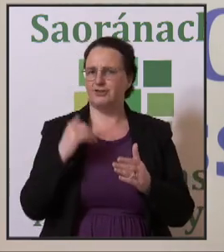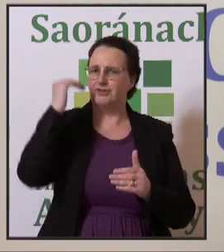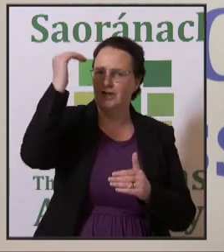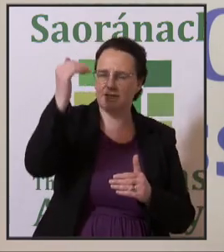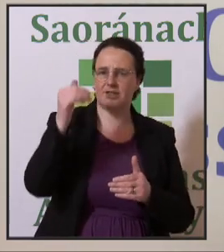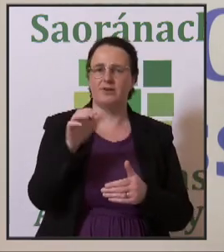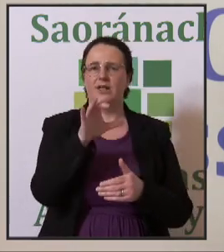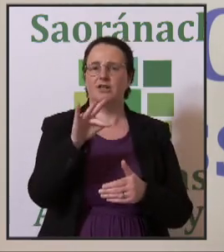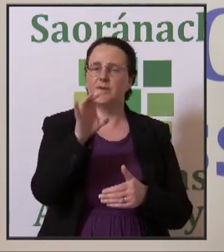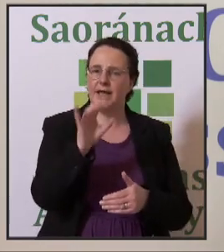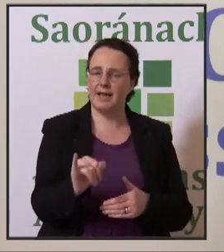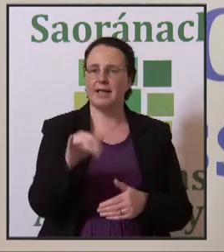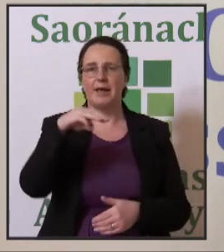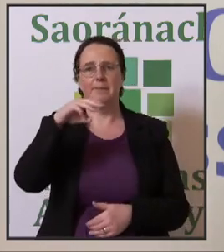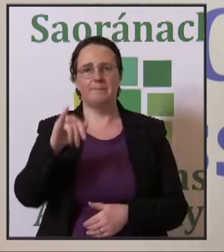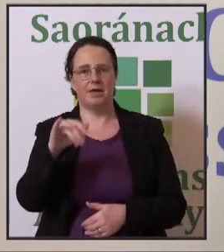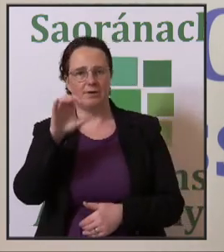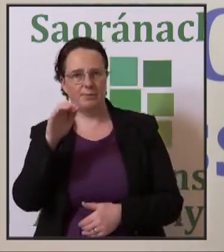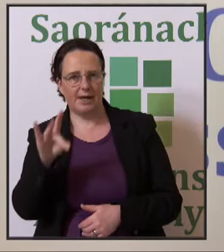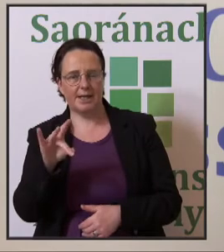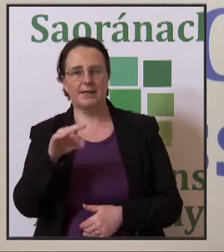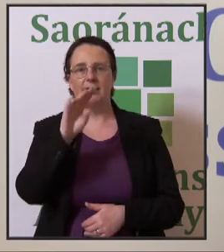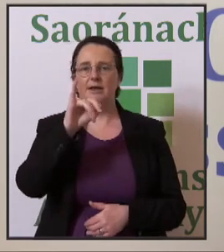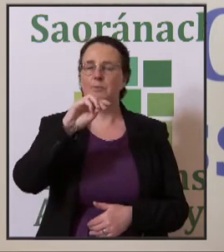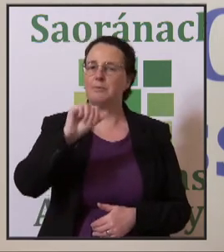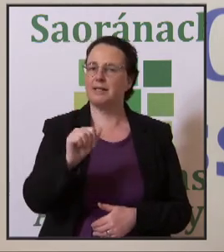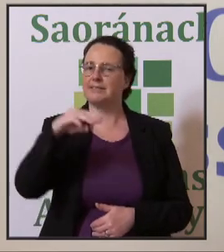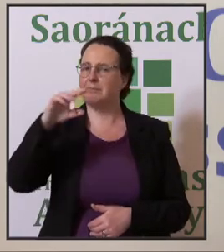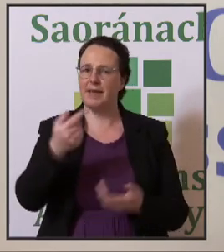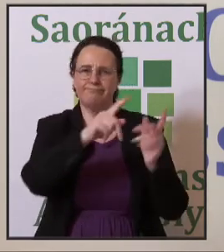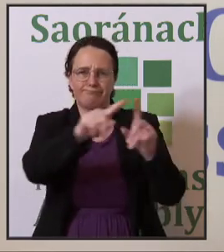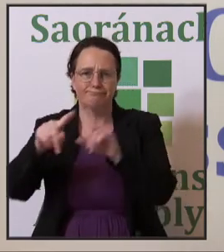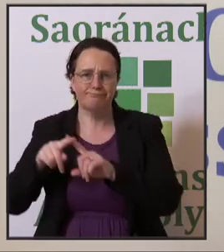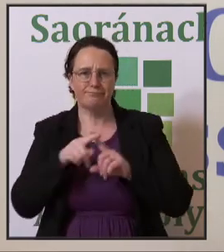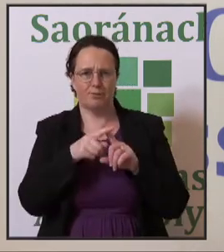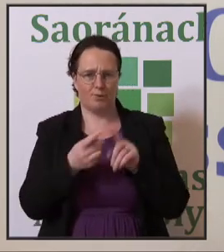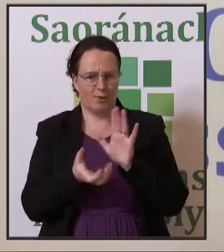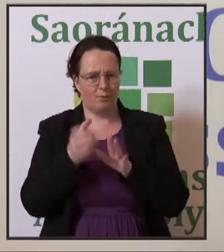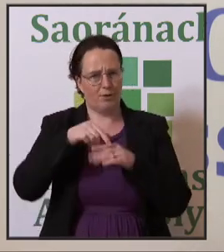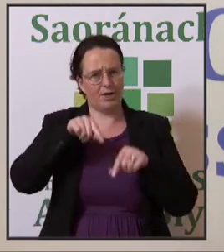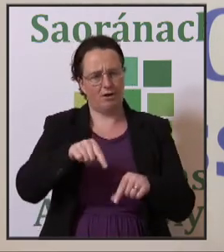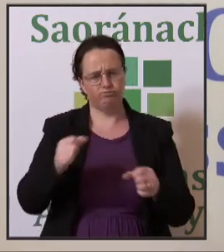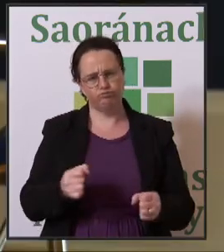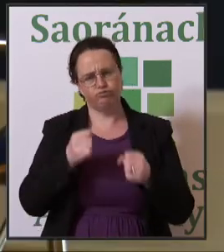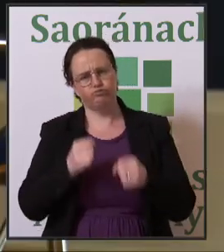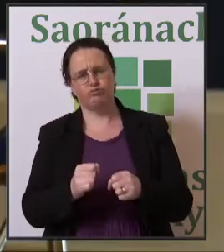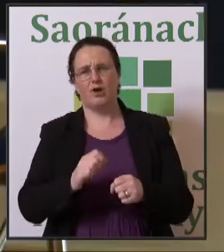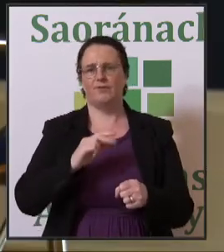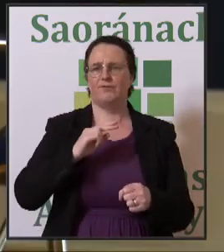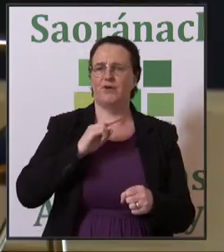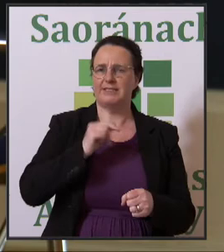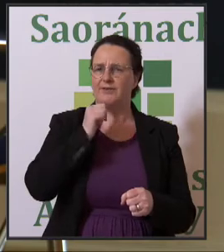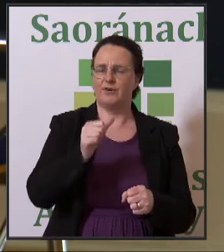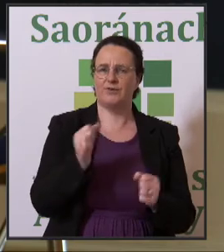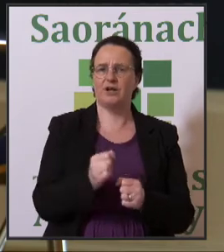of Mary Black and Imelda May, showcase its powerful, lyrical and fearless voice, the city of the